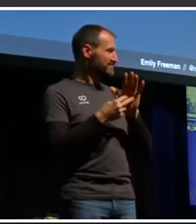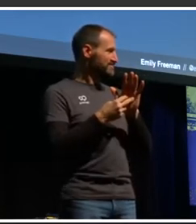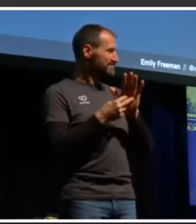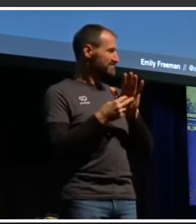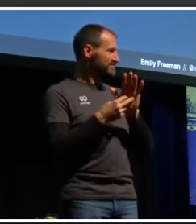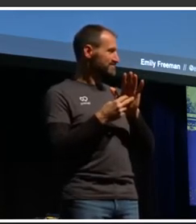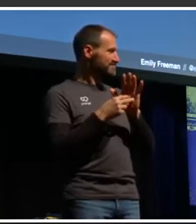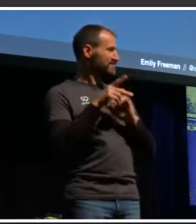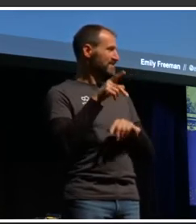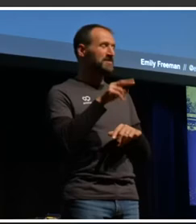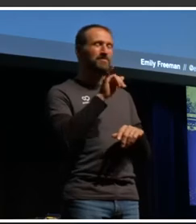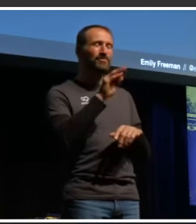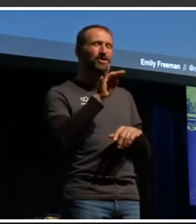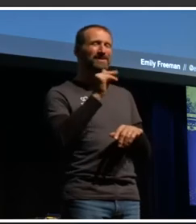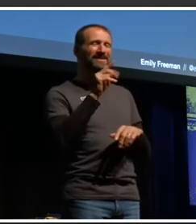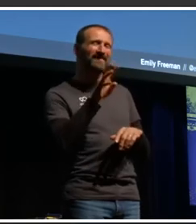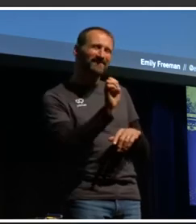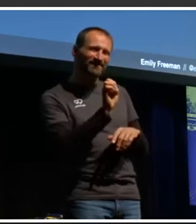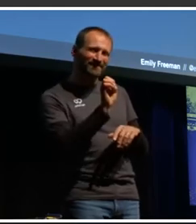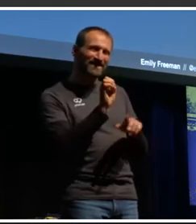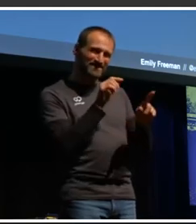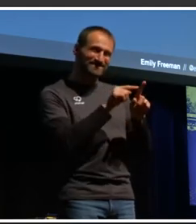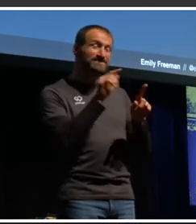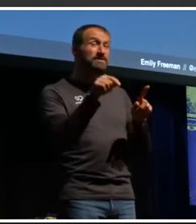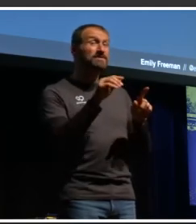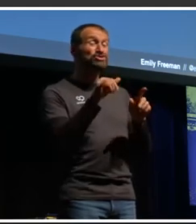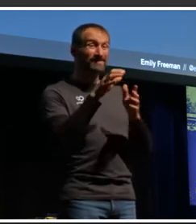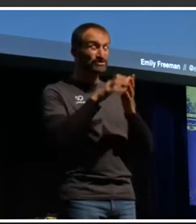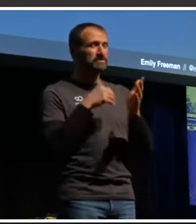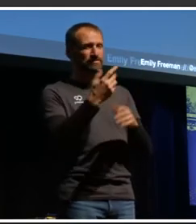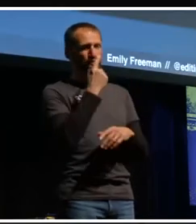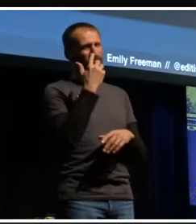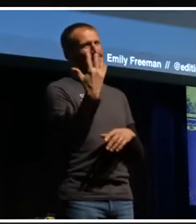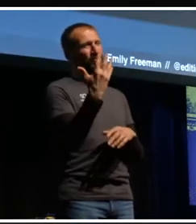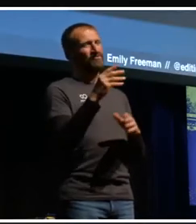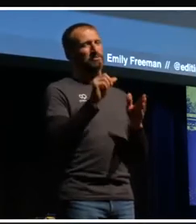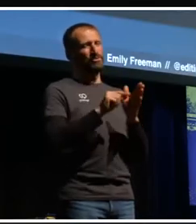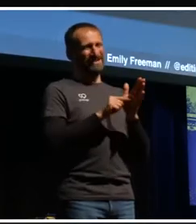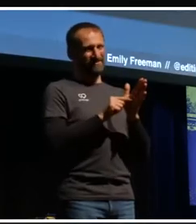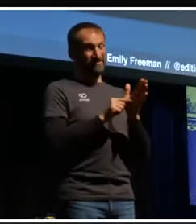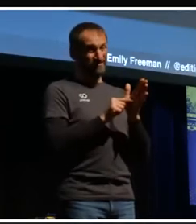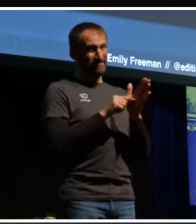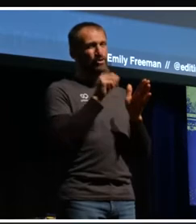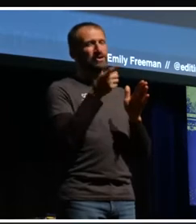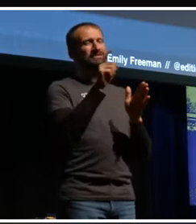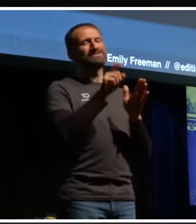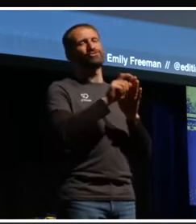know, there's only 5 primitives in JavaScript. And in this case, string wins out. OK, last